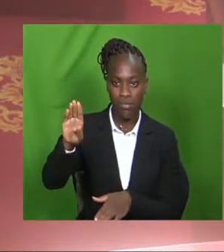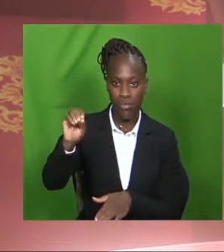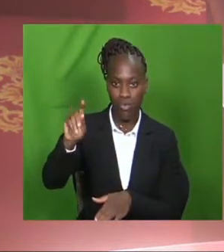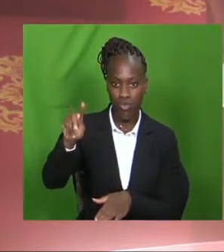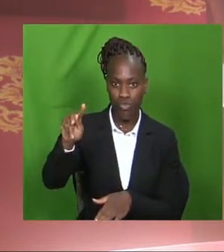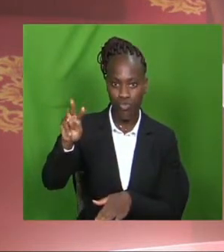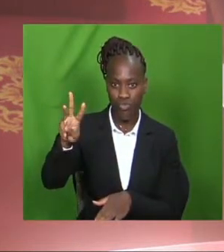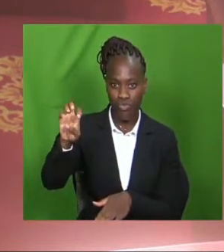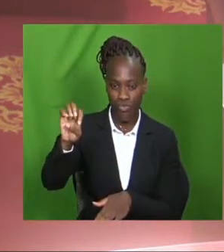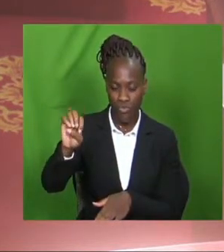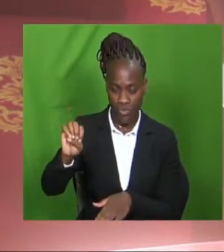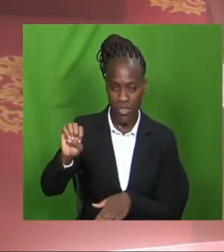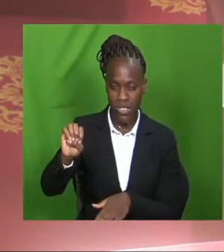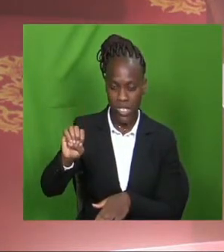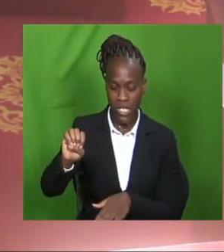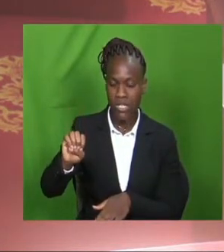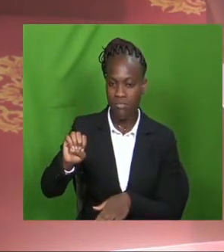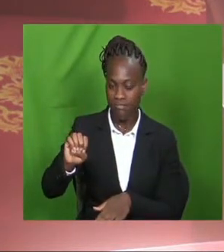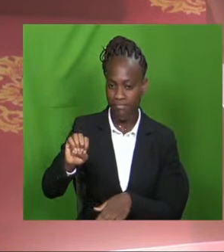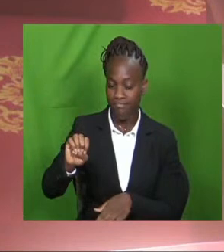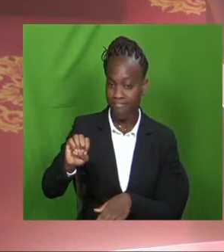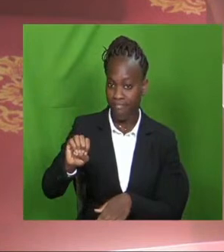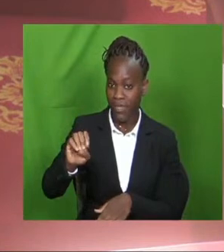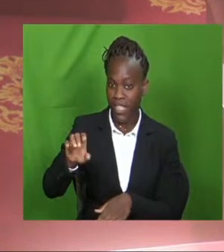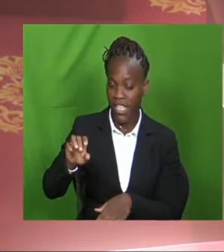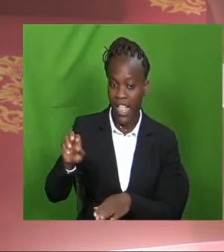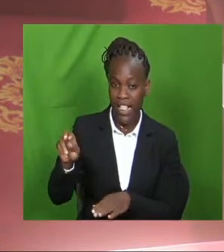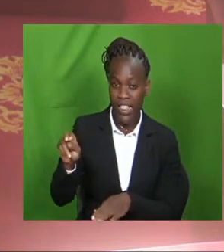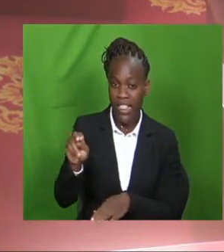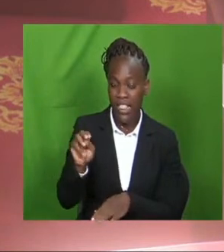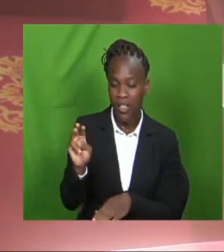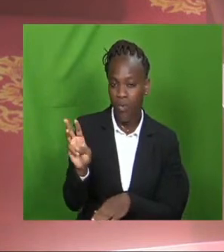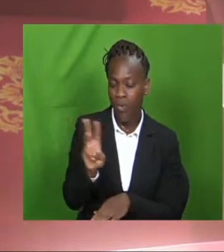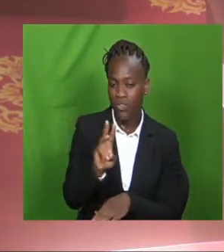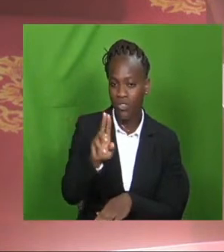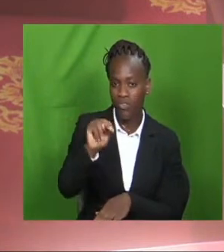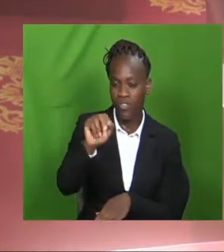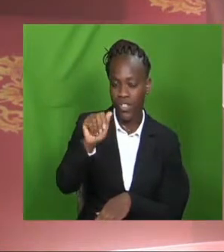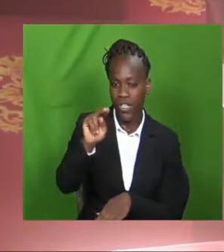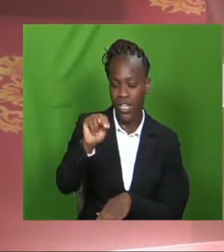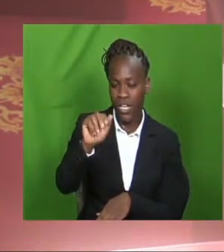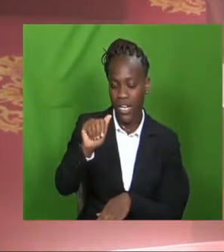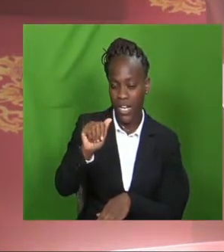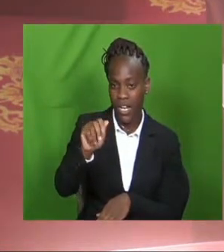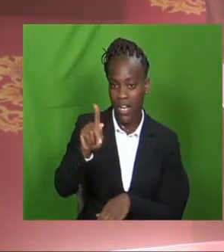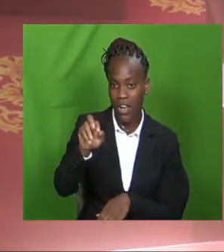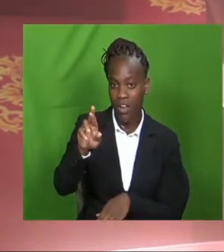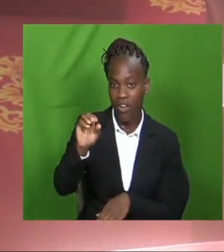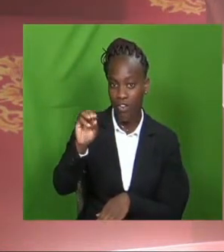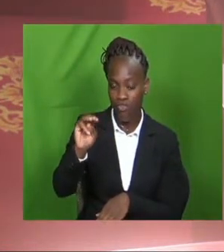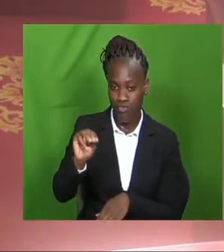It is situated at west of Nanakrum and south of New Legon.